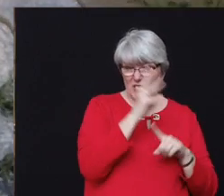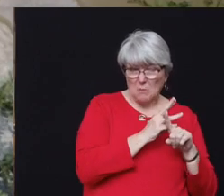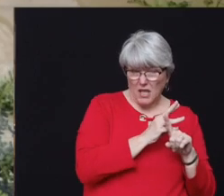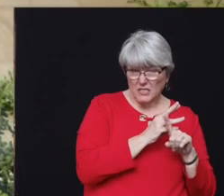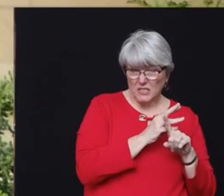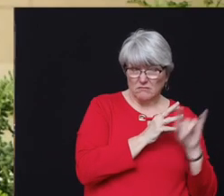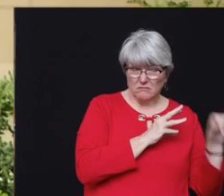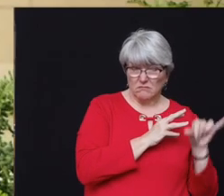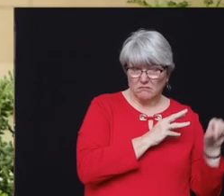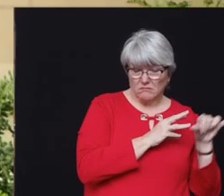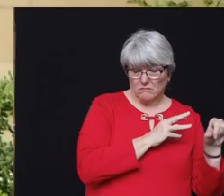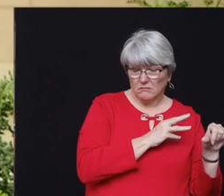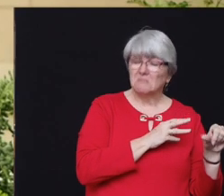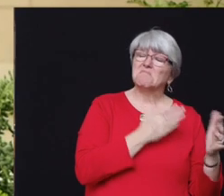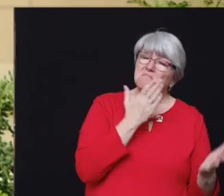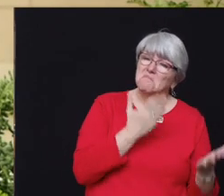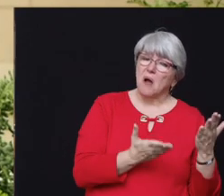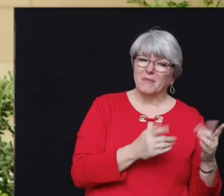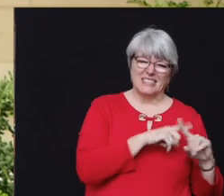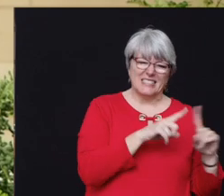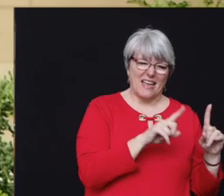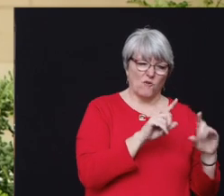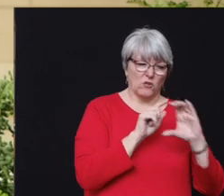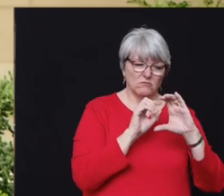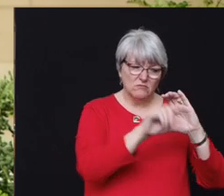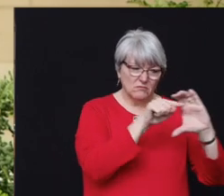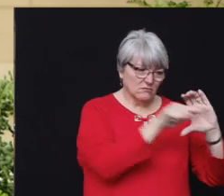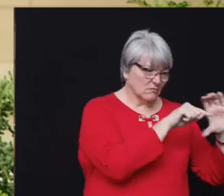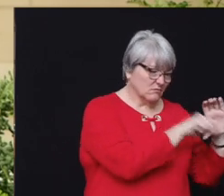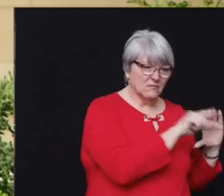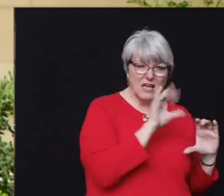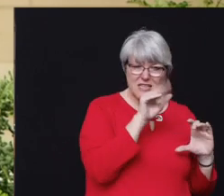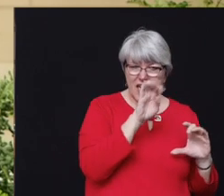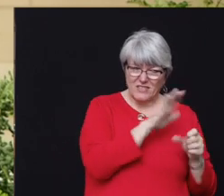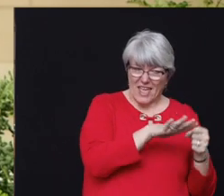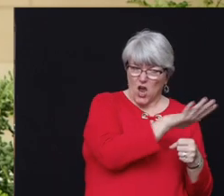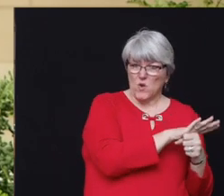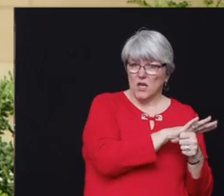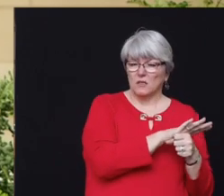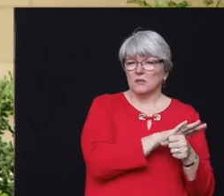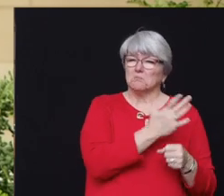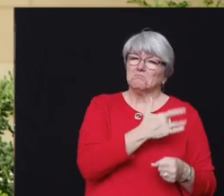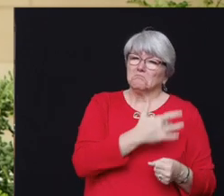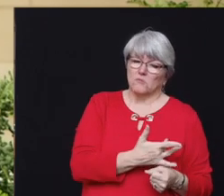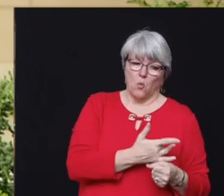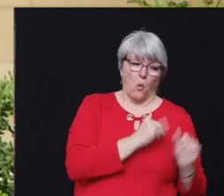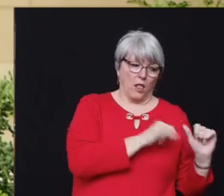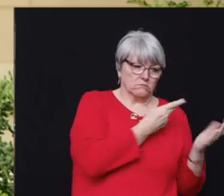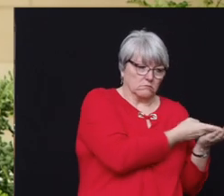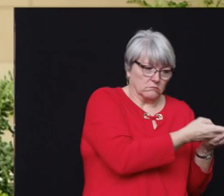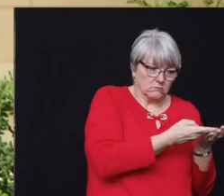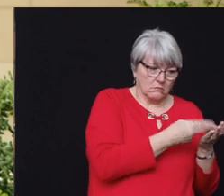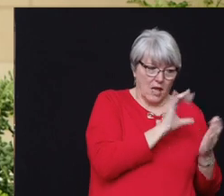here, most likely in several caves in the area. And it's highly likely that while lodging at one of the caves